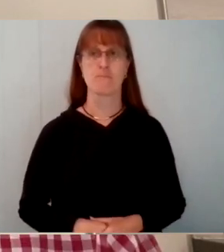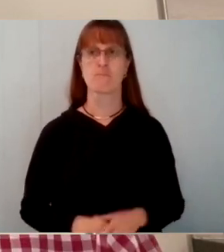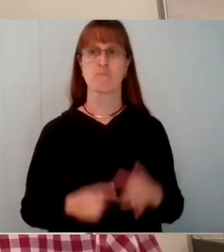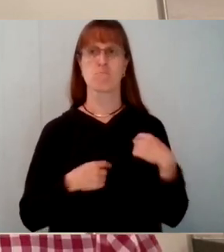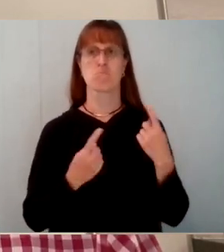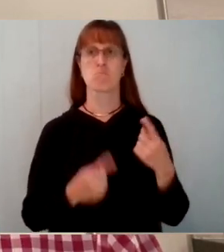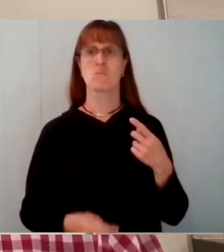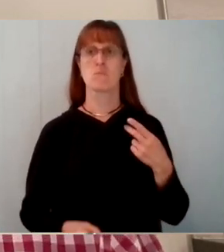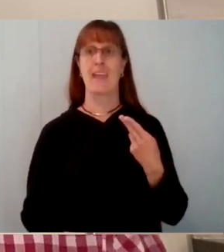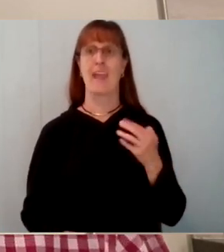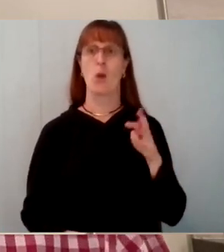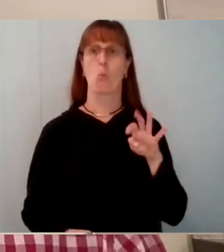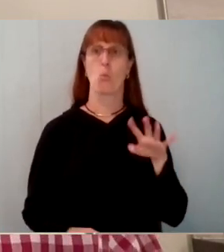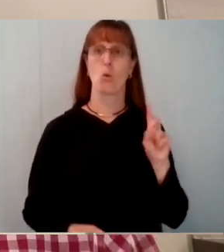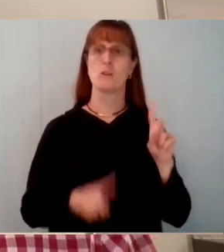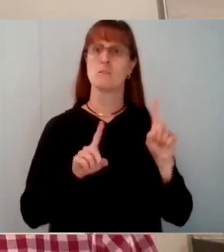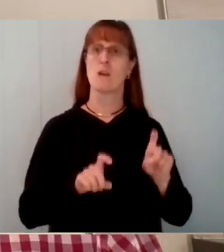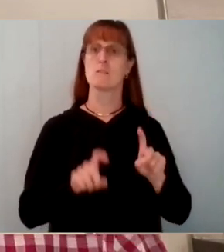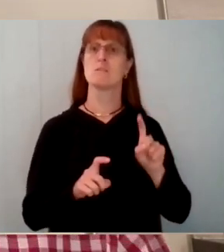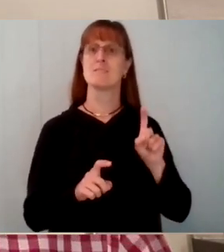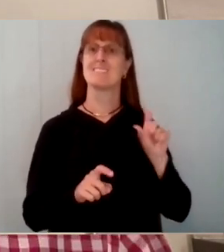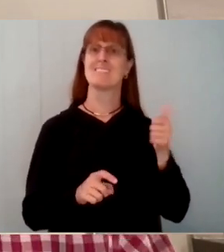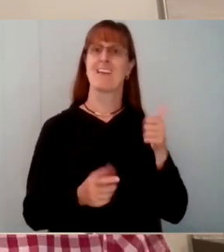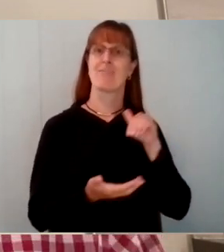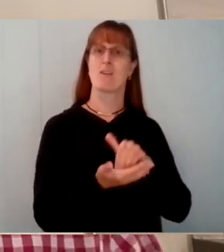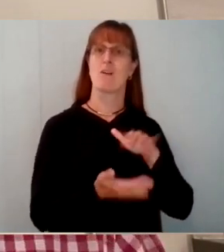out of the bat. So far, Haywood has tested